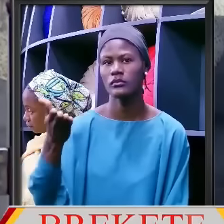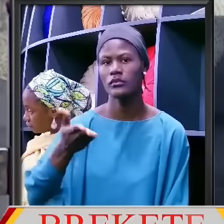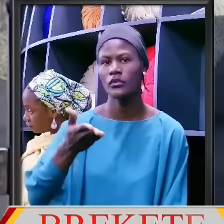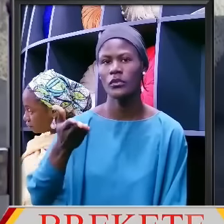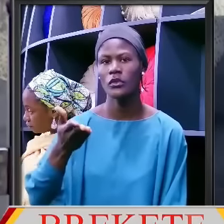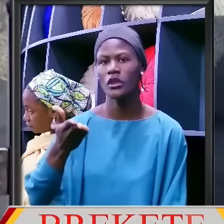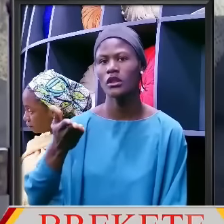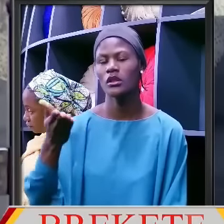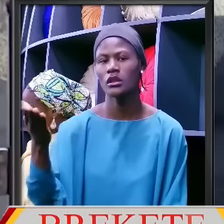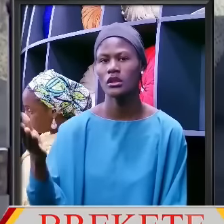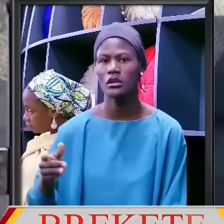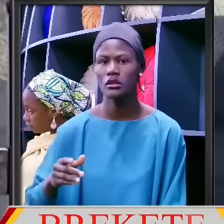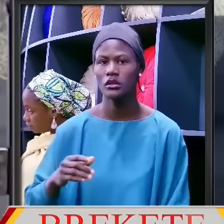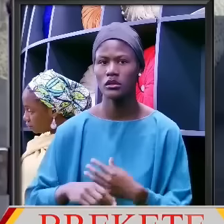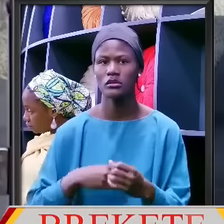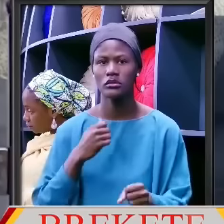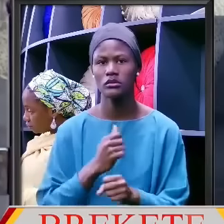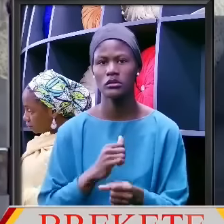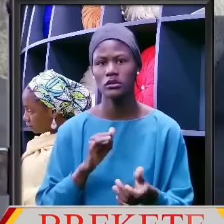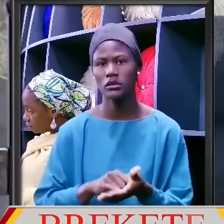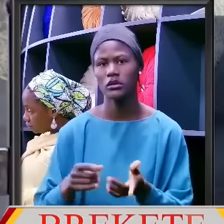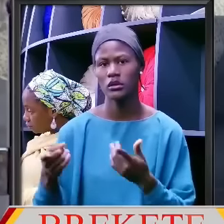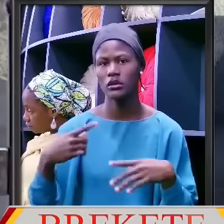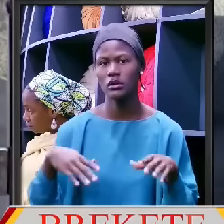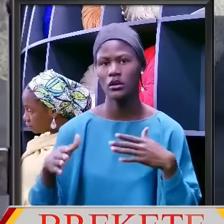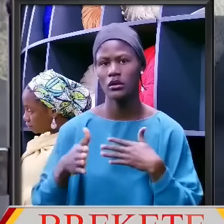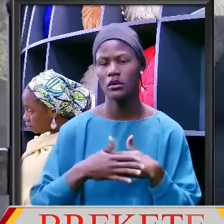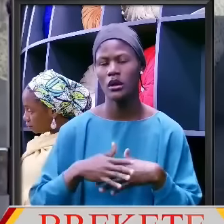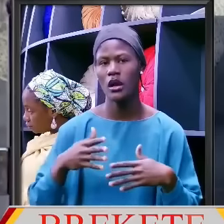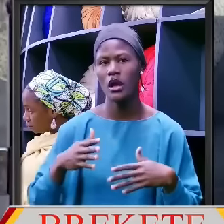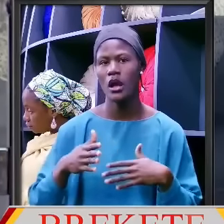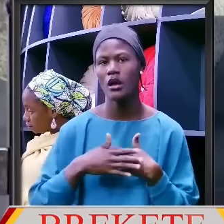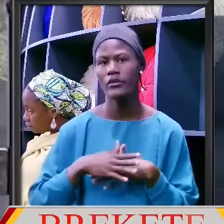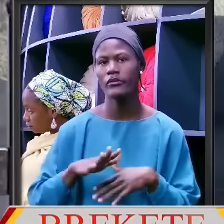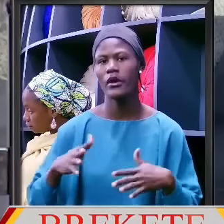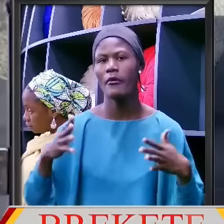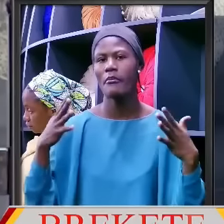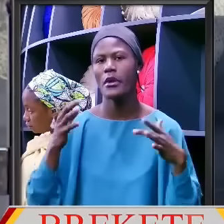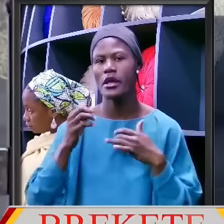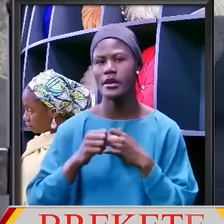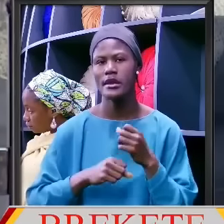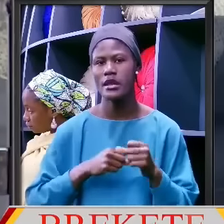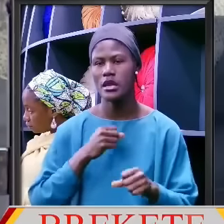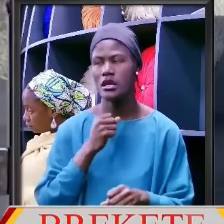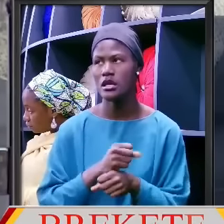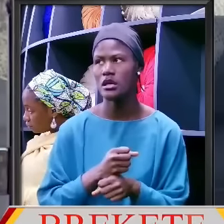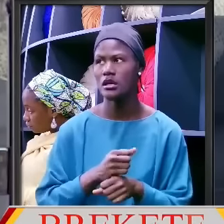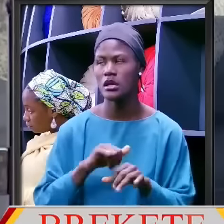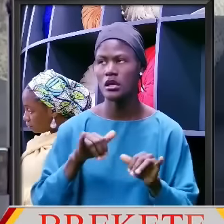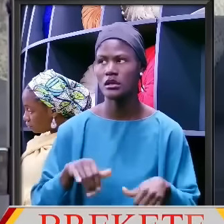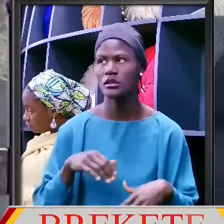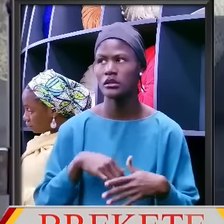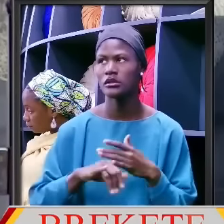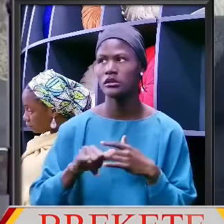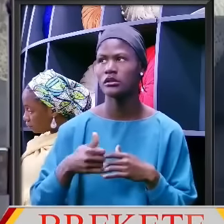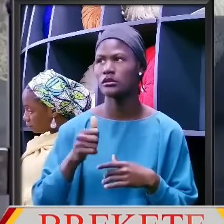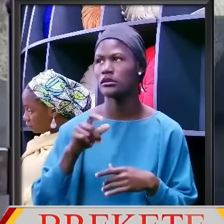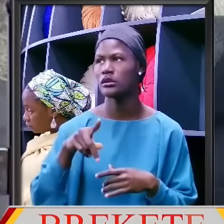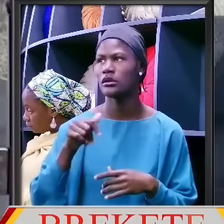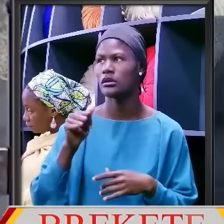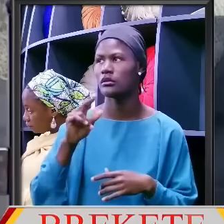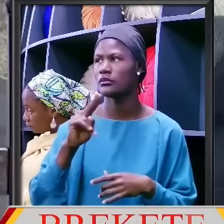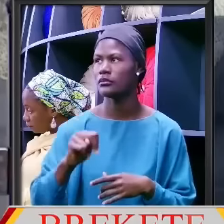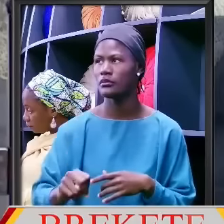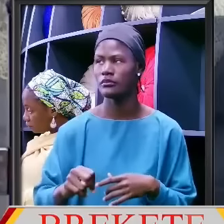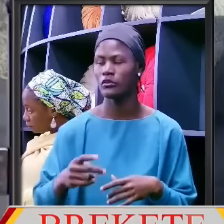this year that I came back. After how many years I stayed in Japan. Then I said, for me